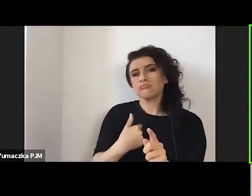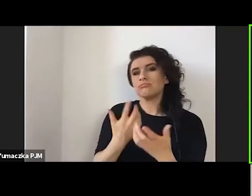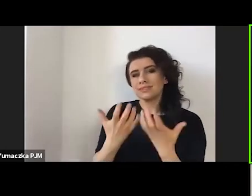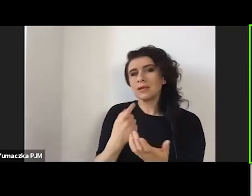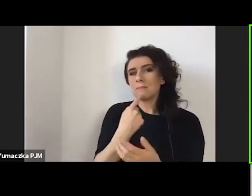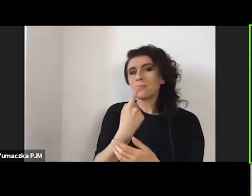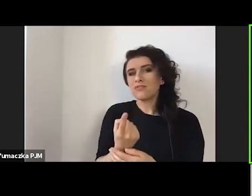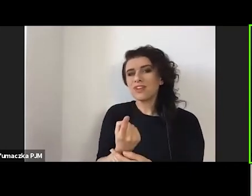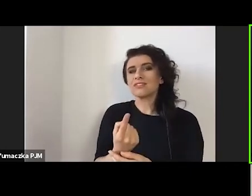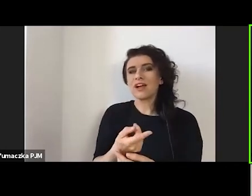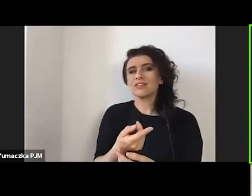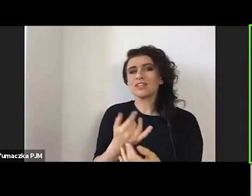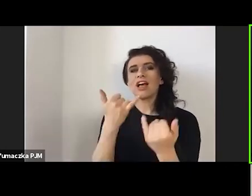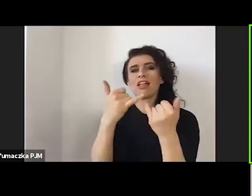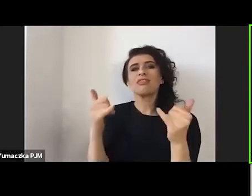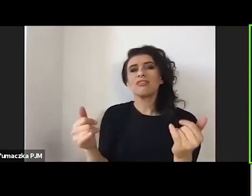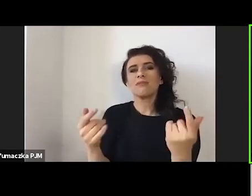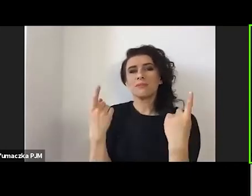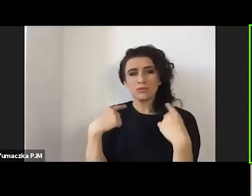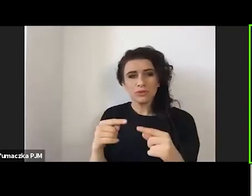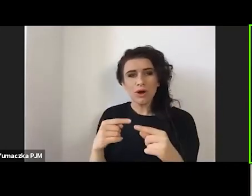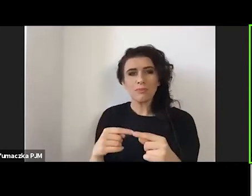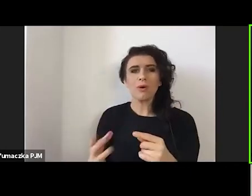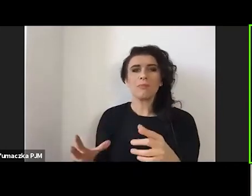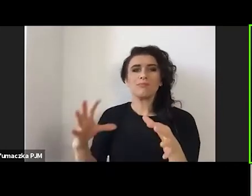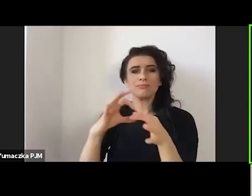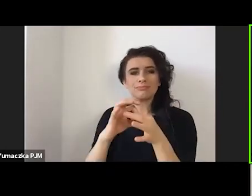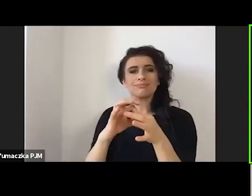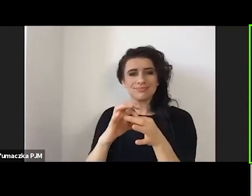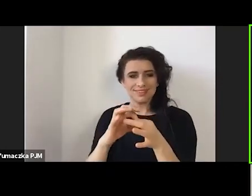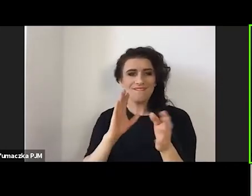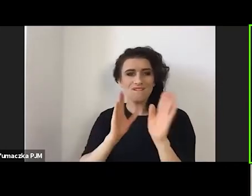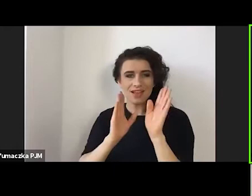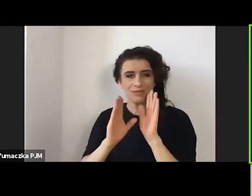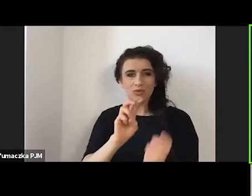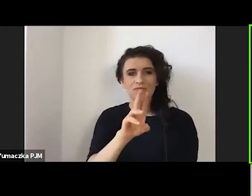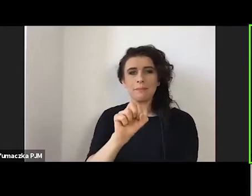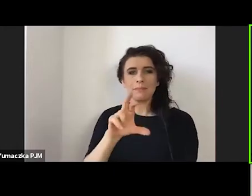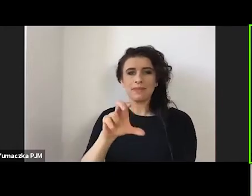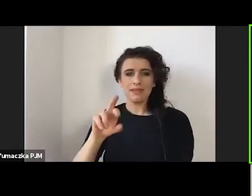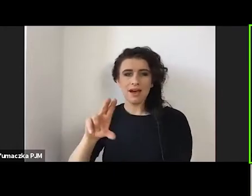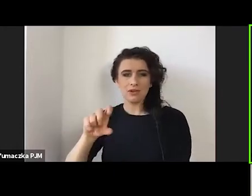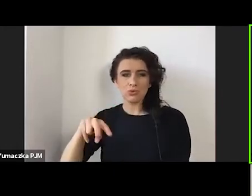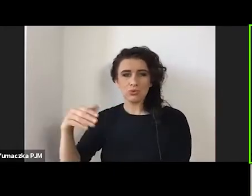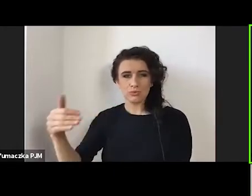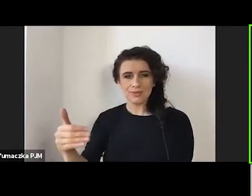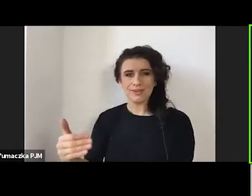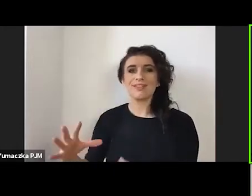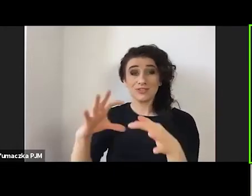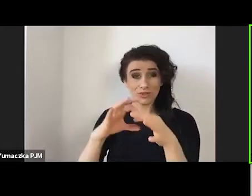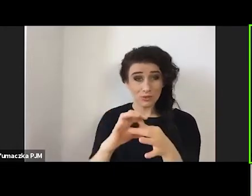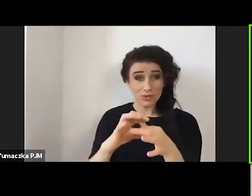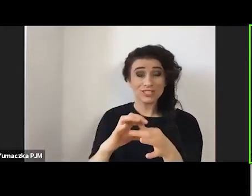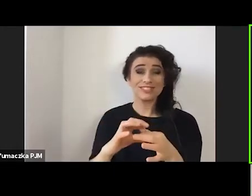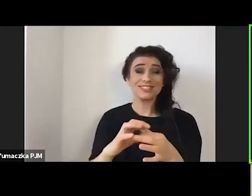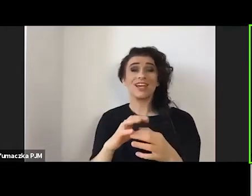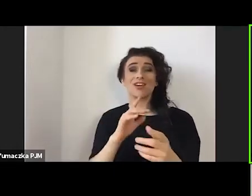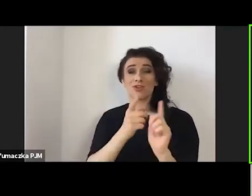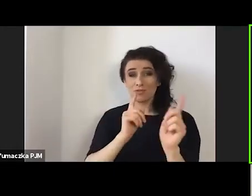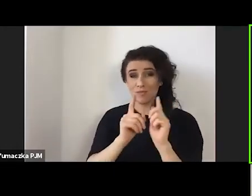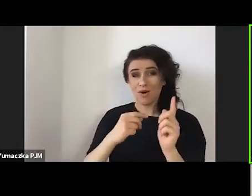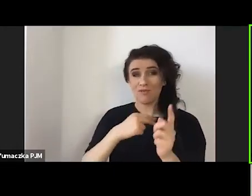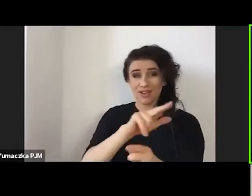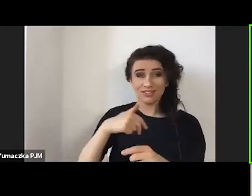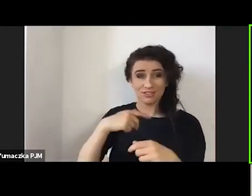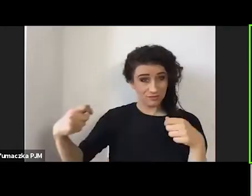ask questions, so they can join our conversation, and it would be not only between me and you, Daniela, but